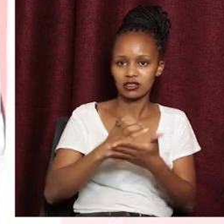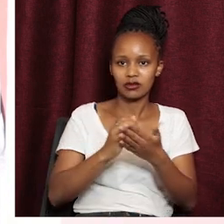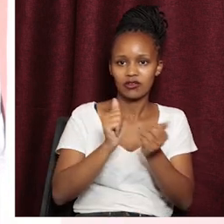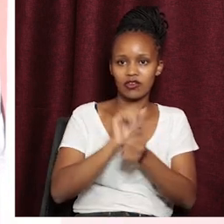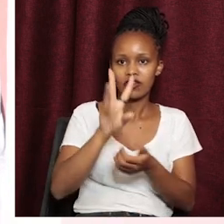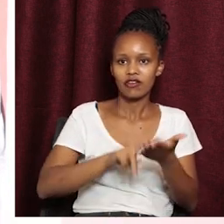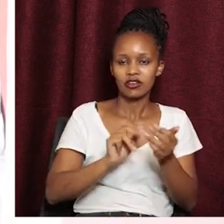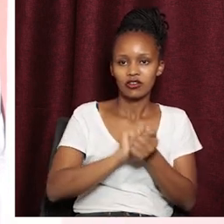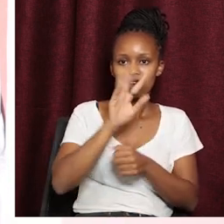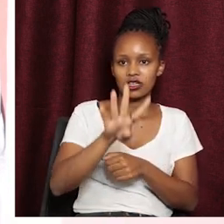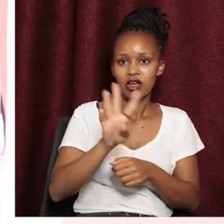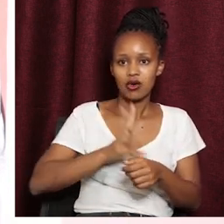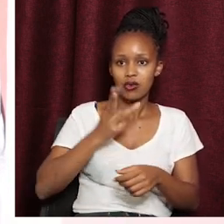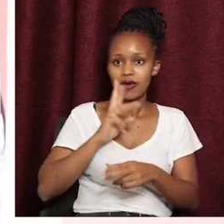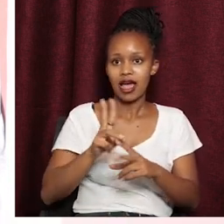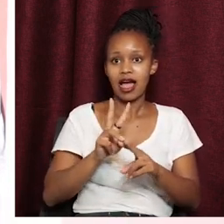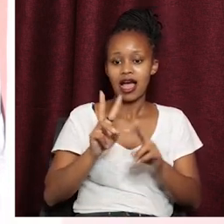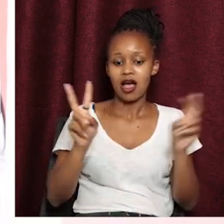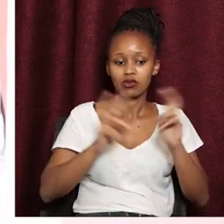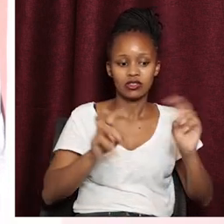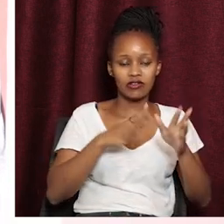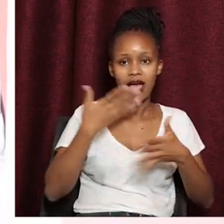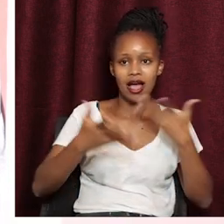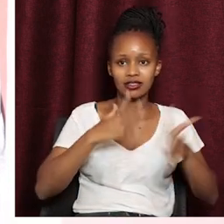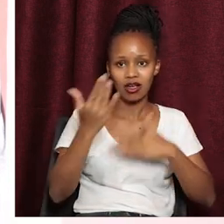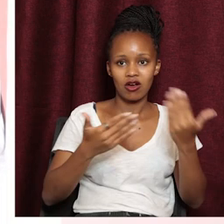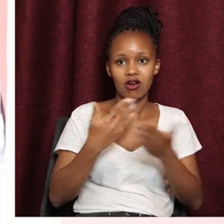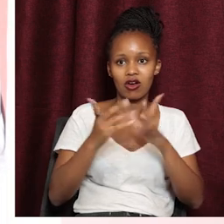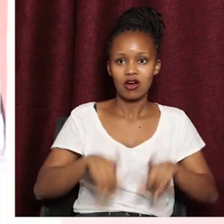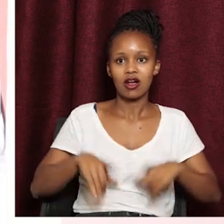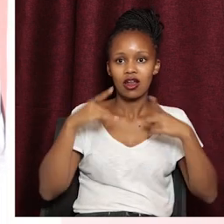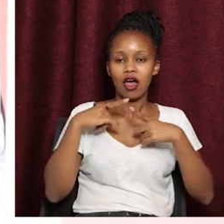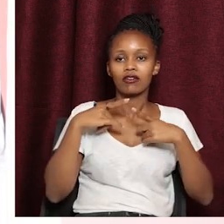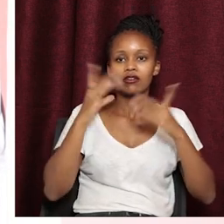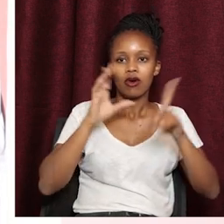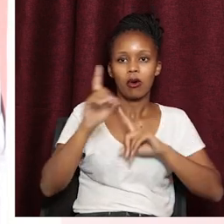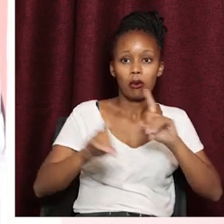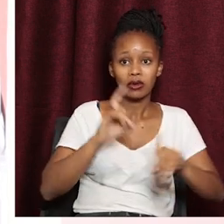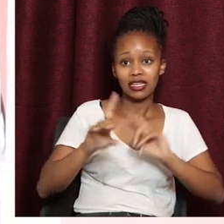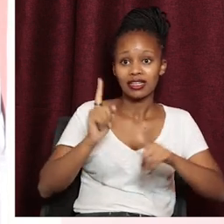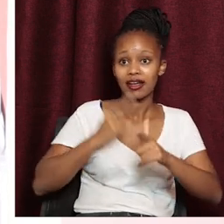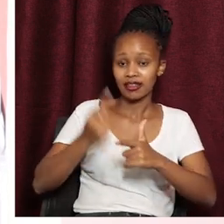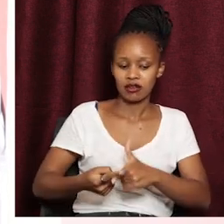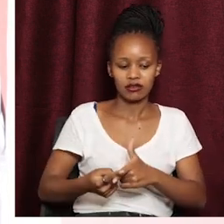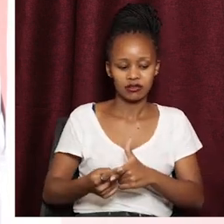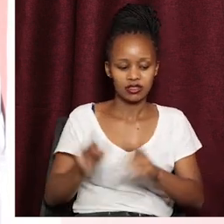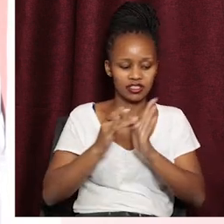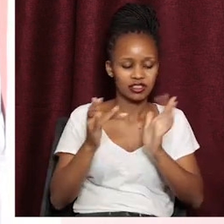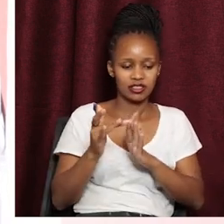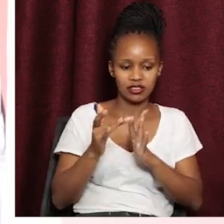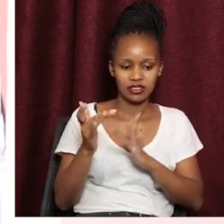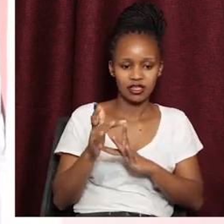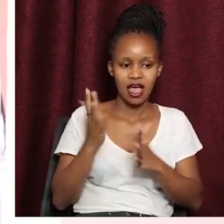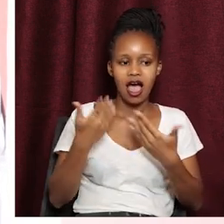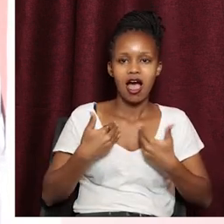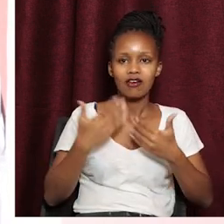14. If we are looking for answers to all life's questions, then Jesus